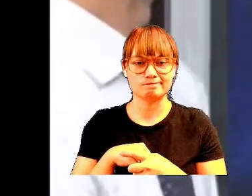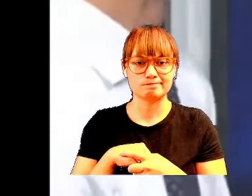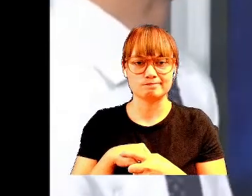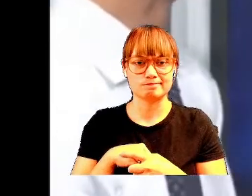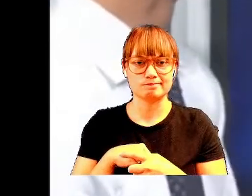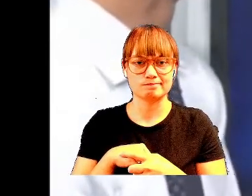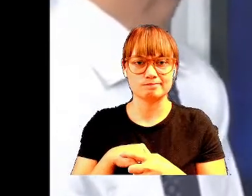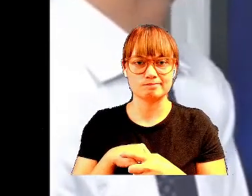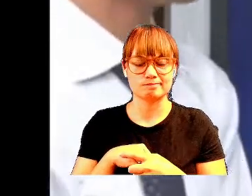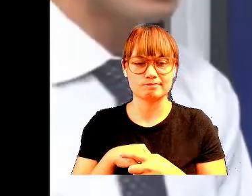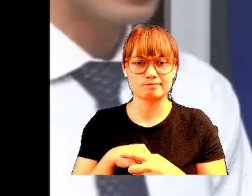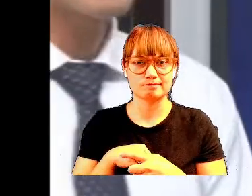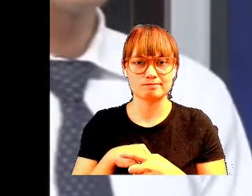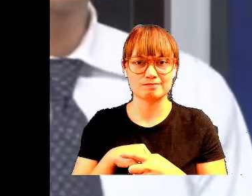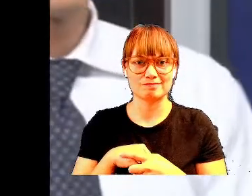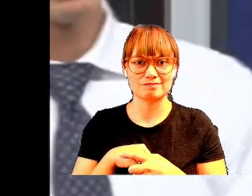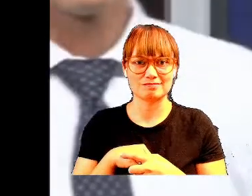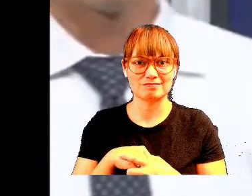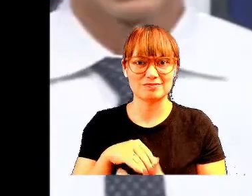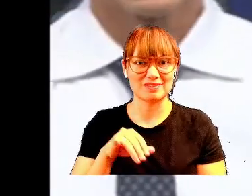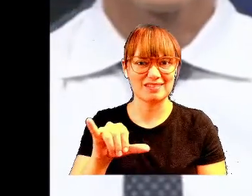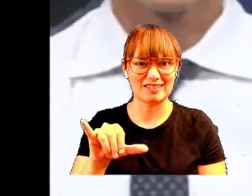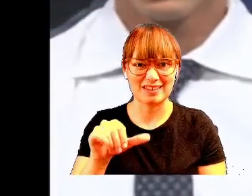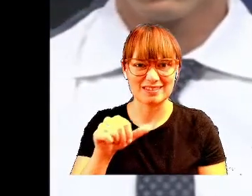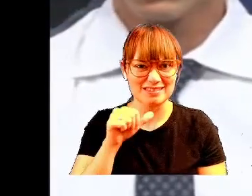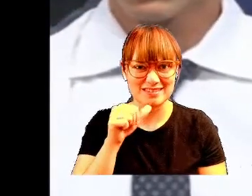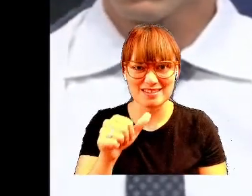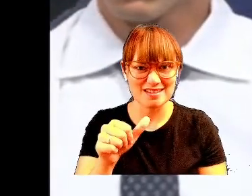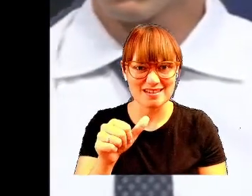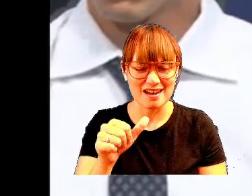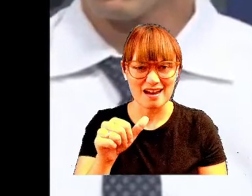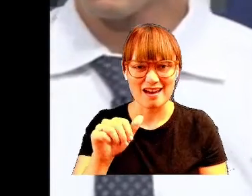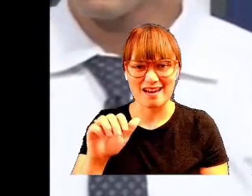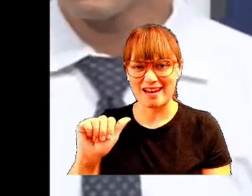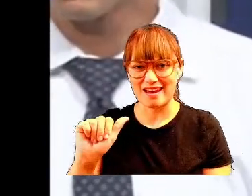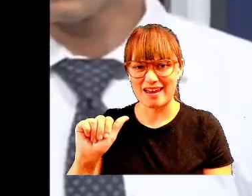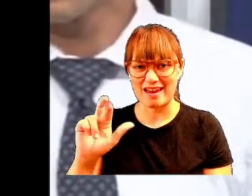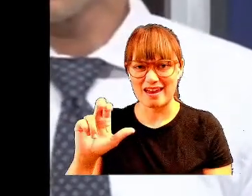Oh no, this is not an arithmetic sequence,